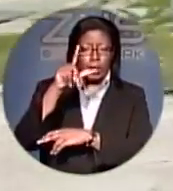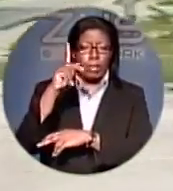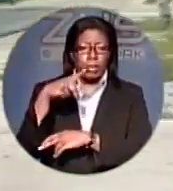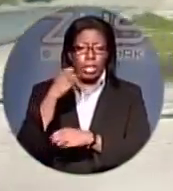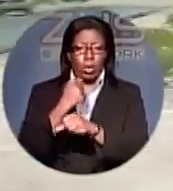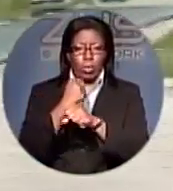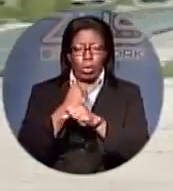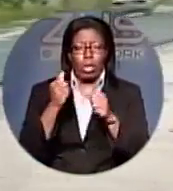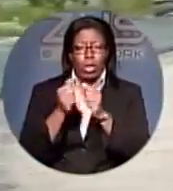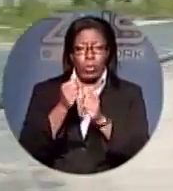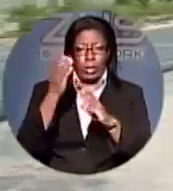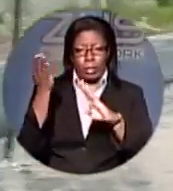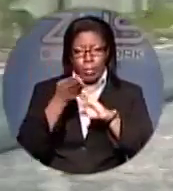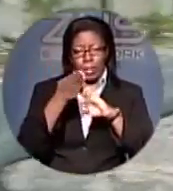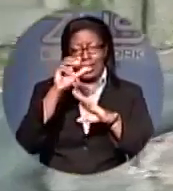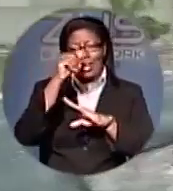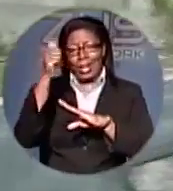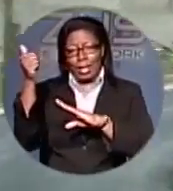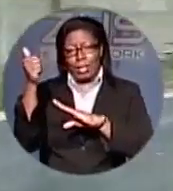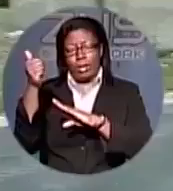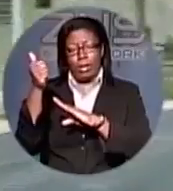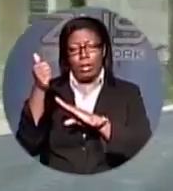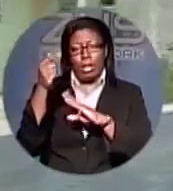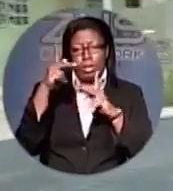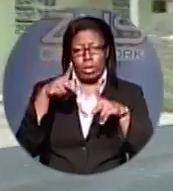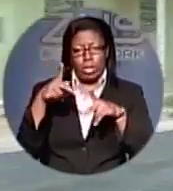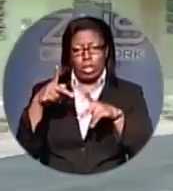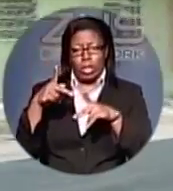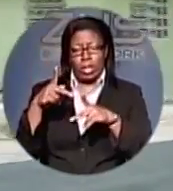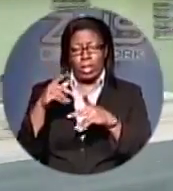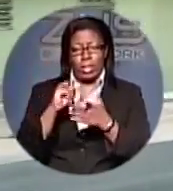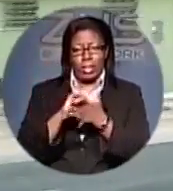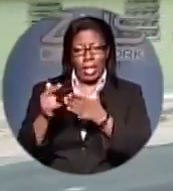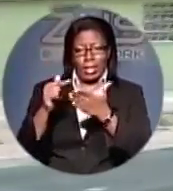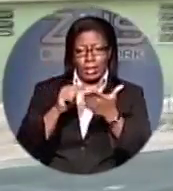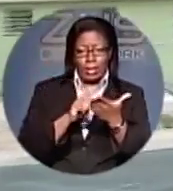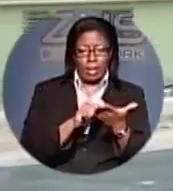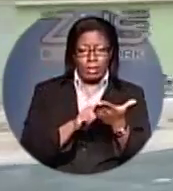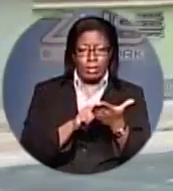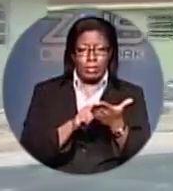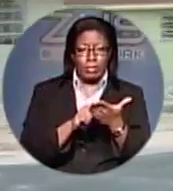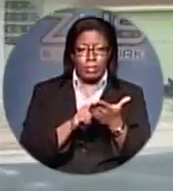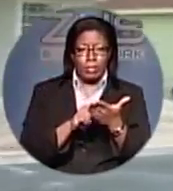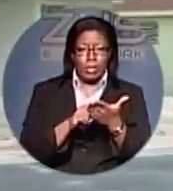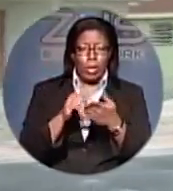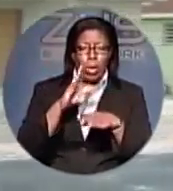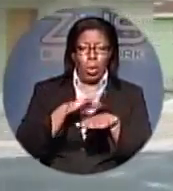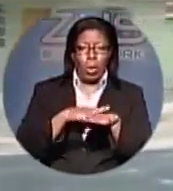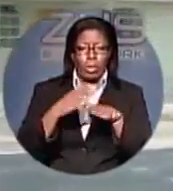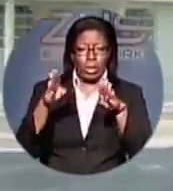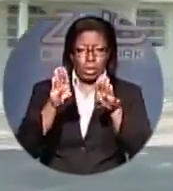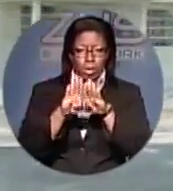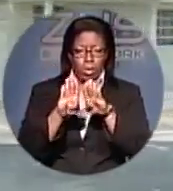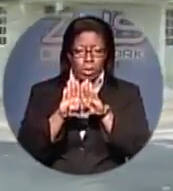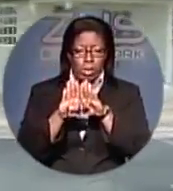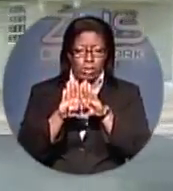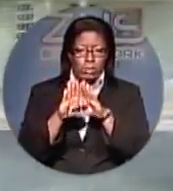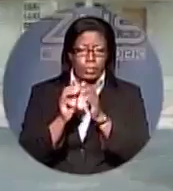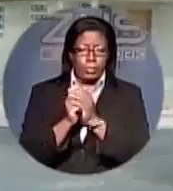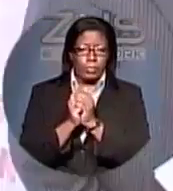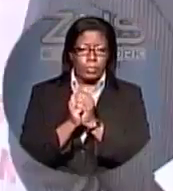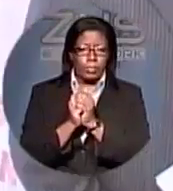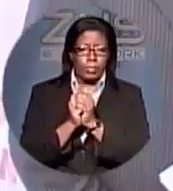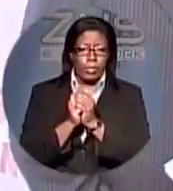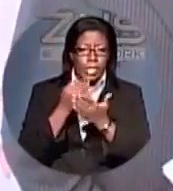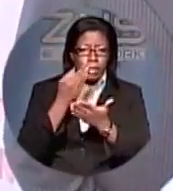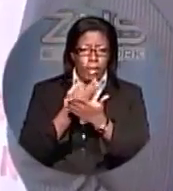with banks and other institutional lenders to agree to a 120-day moratorium on foreclosures. PLP spokesperson on